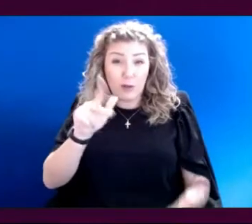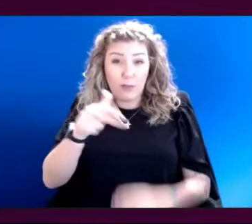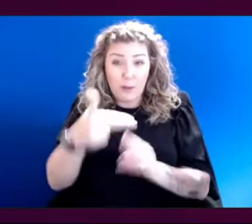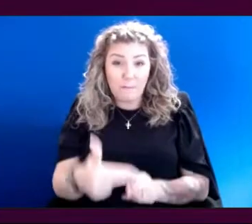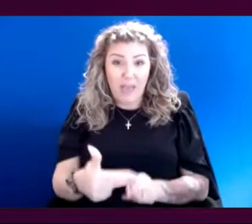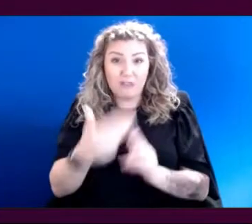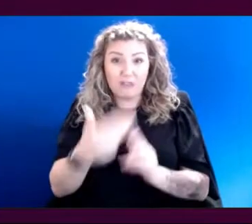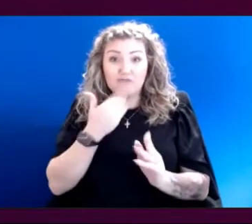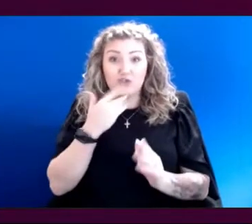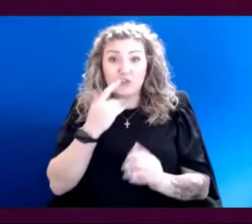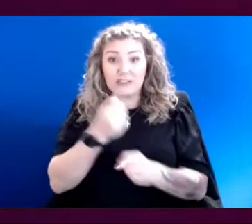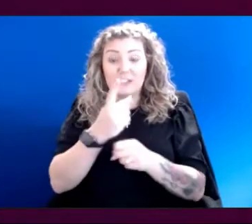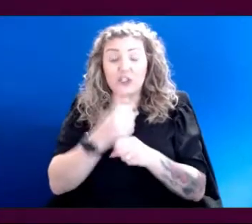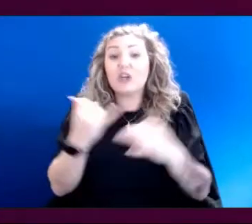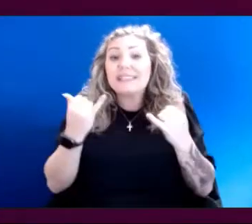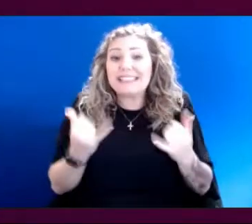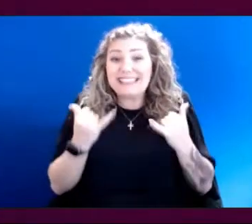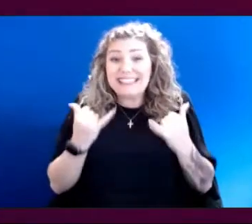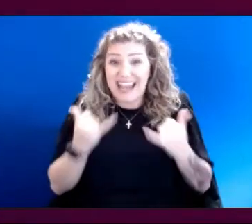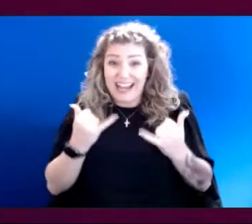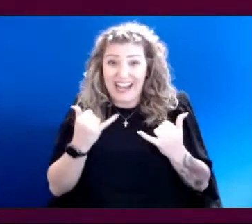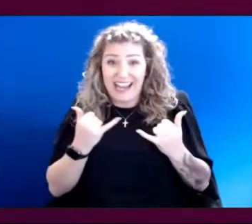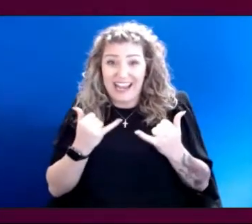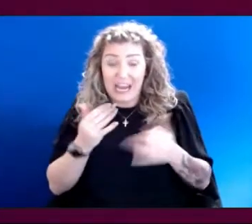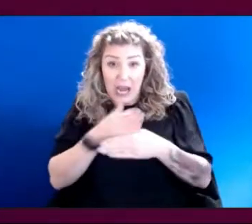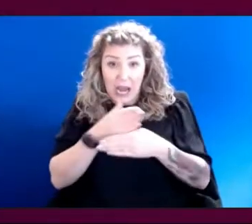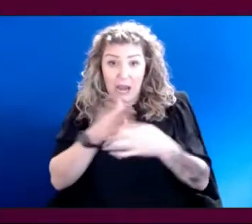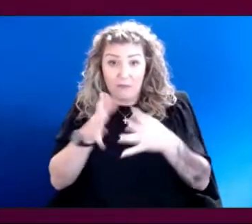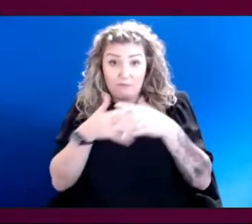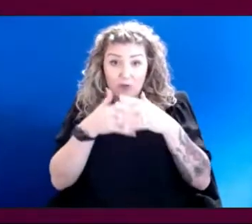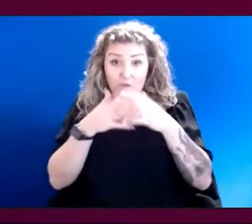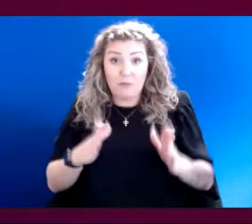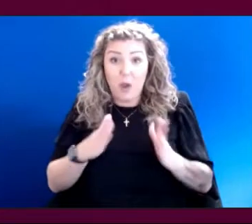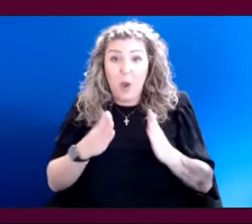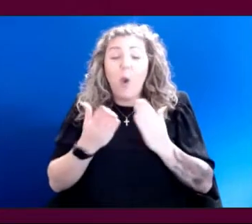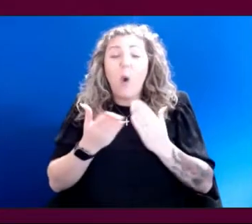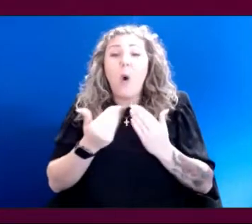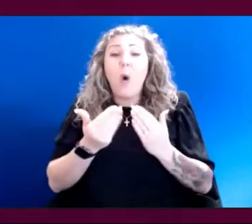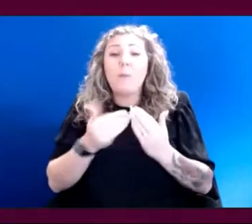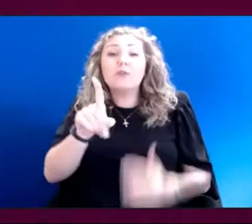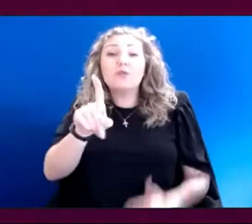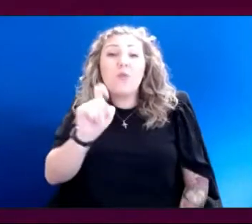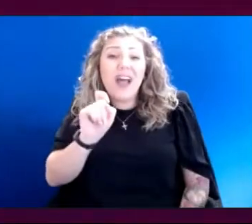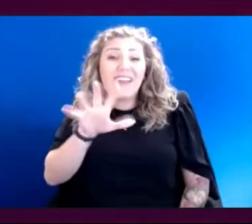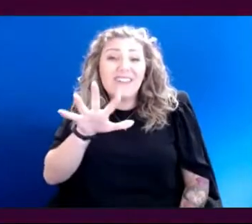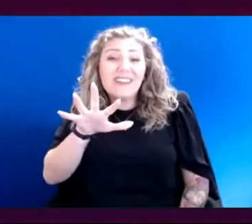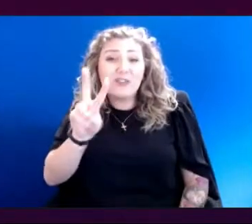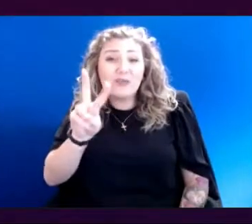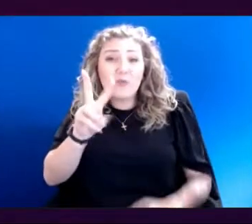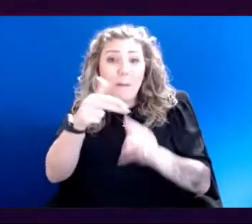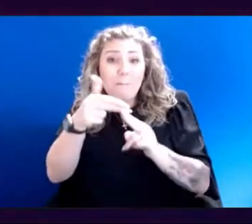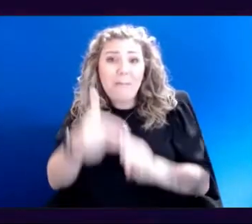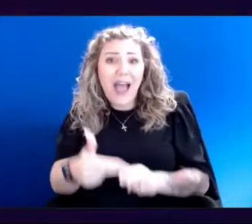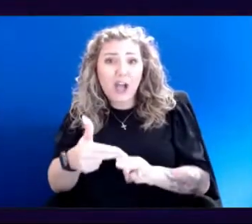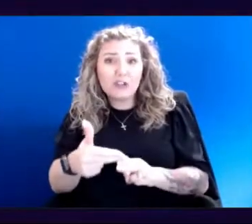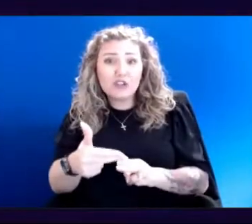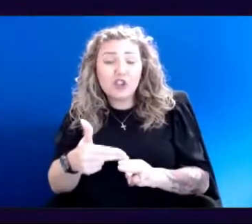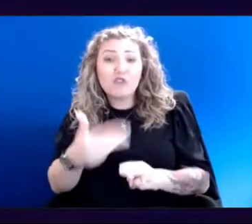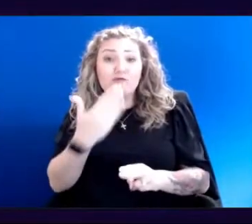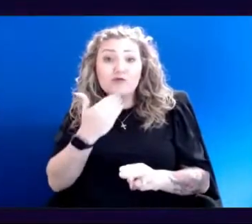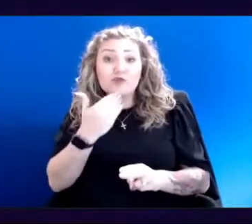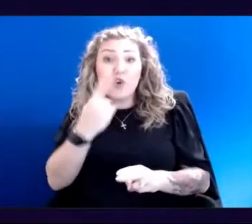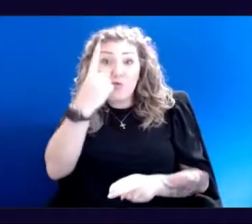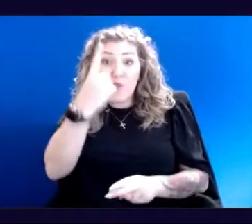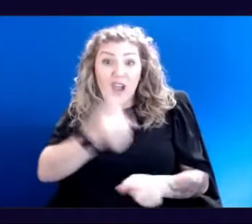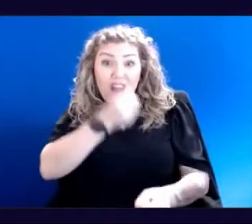year. Today, the average American consumes almost 152 pounds of sugar in 1 year.